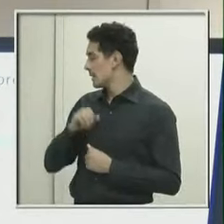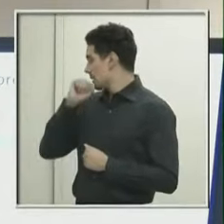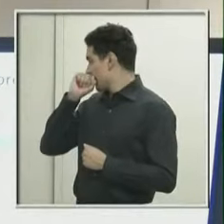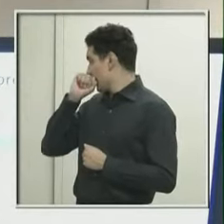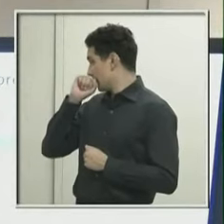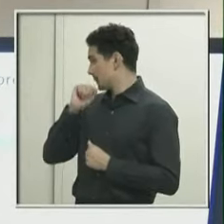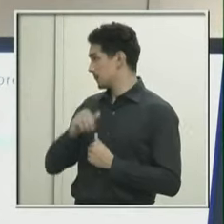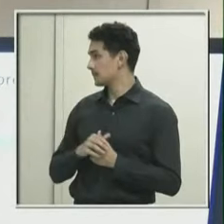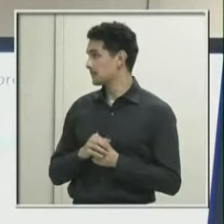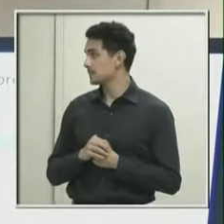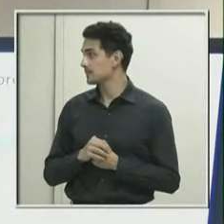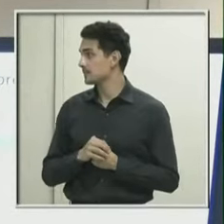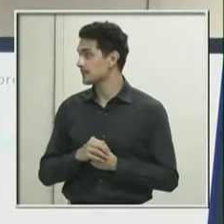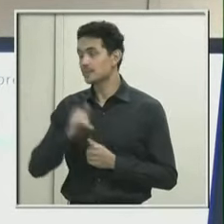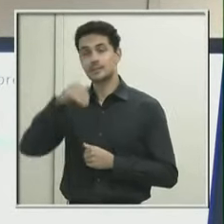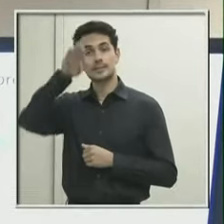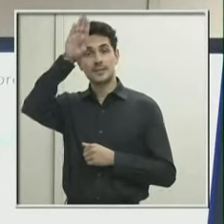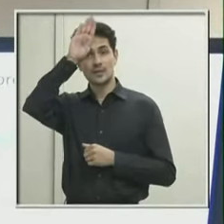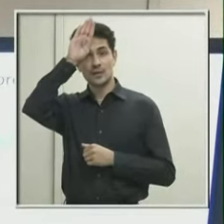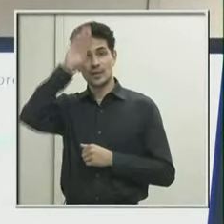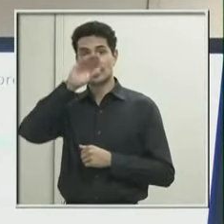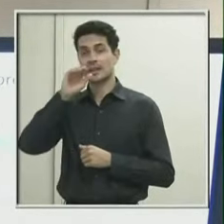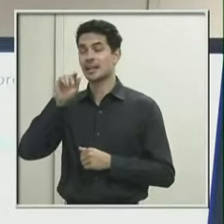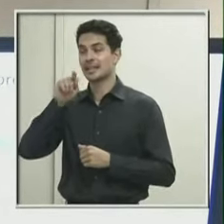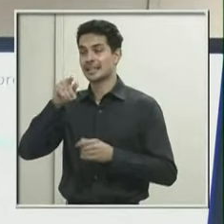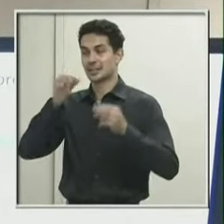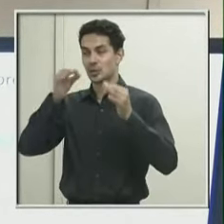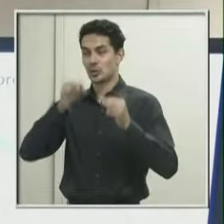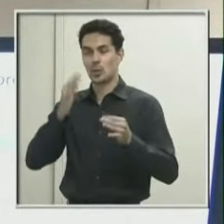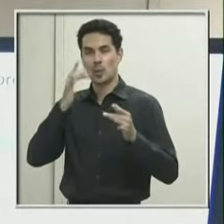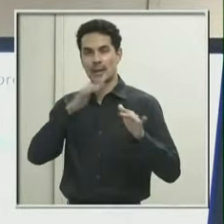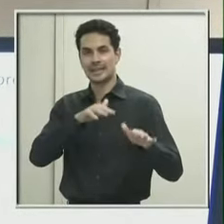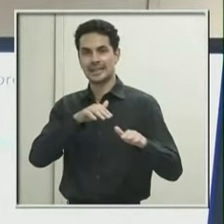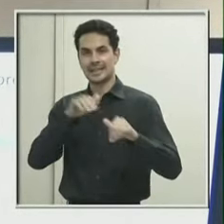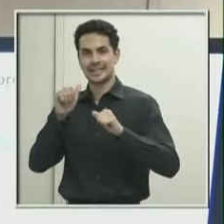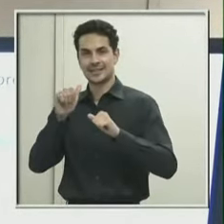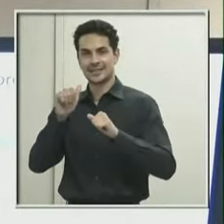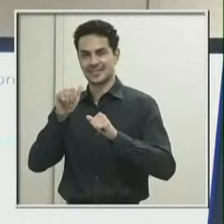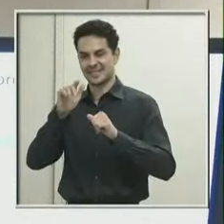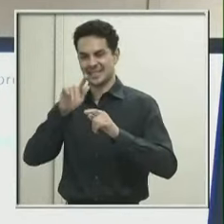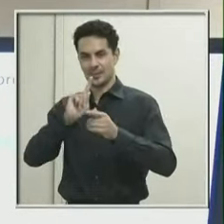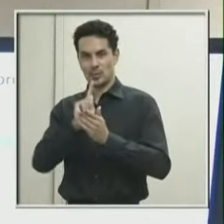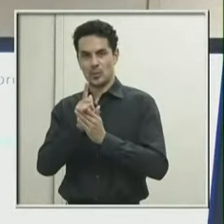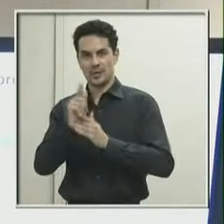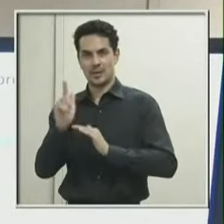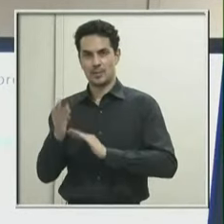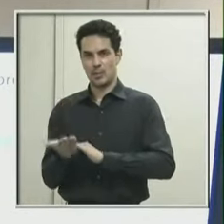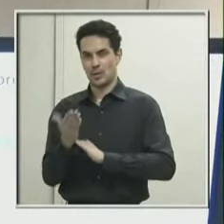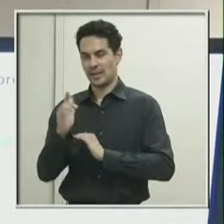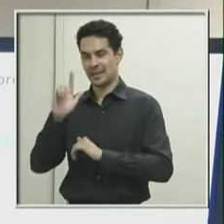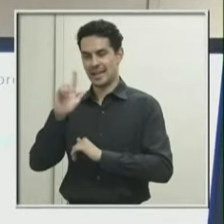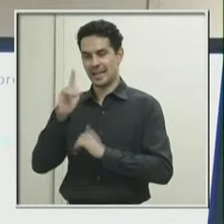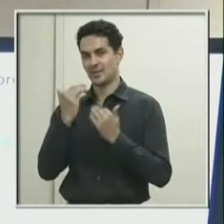Did the AG determine if firefighters shouldn't have left the scene of the morning of the Lahaina fire?